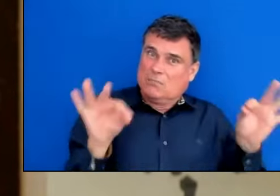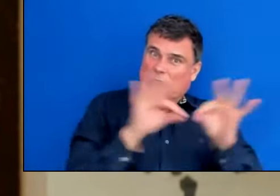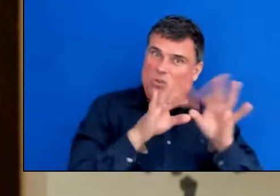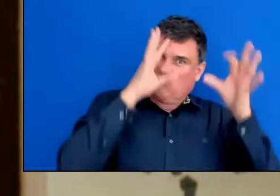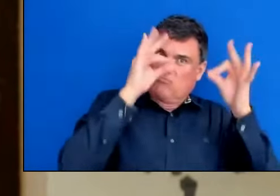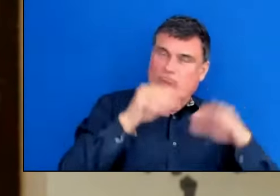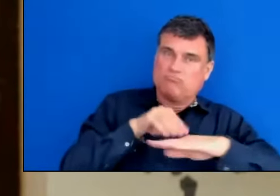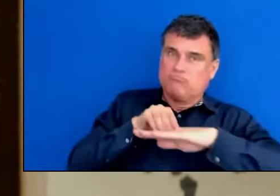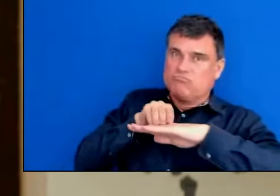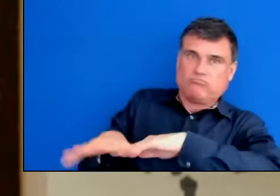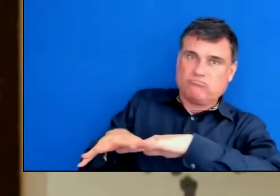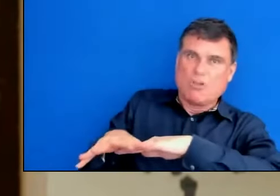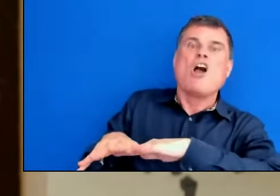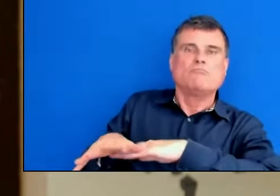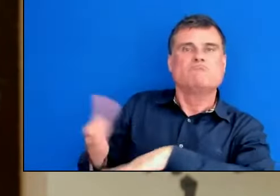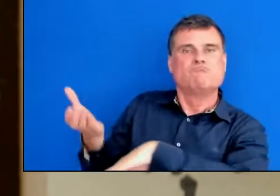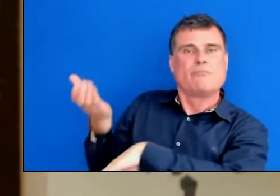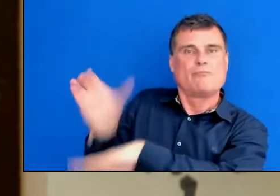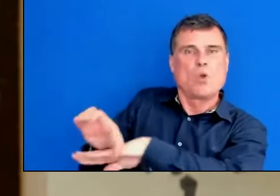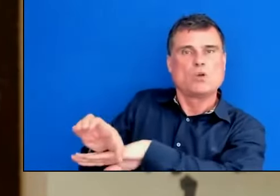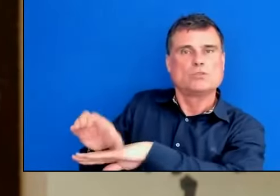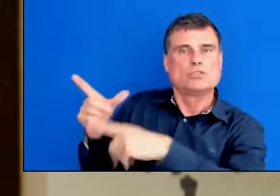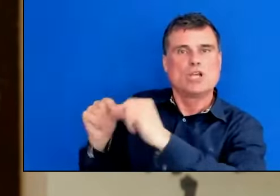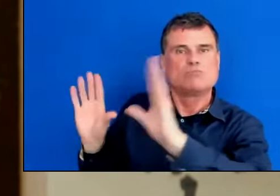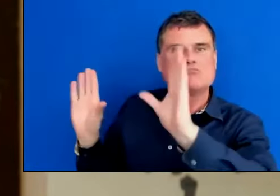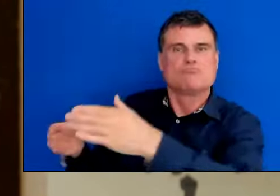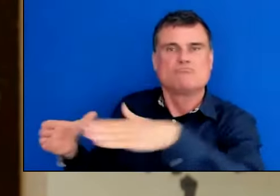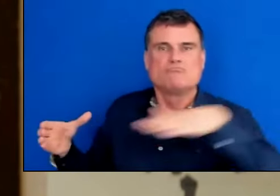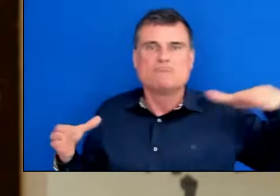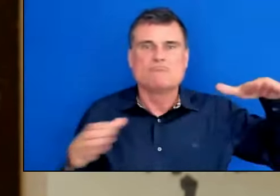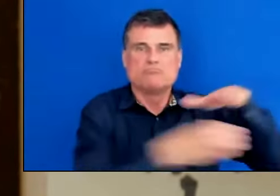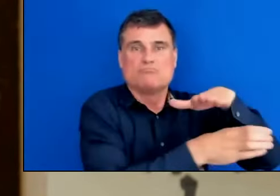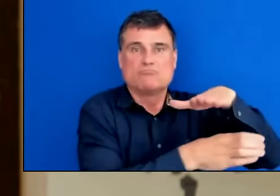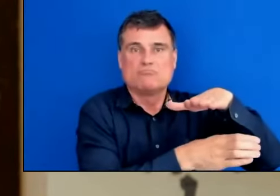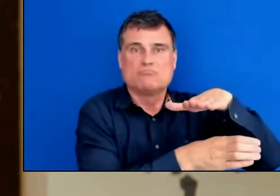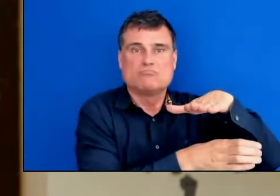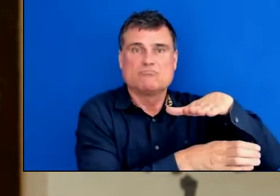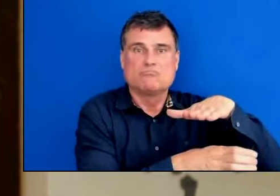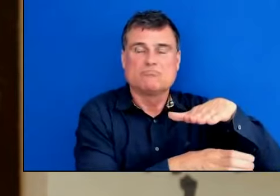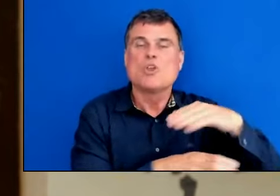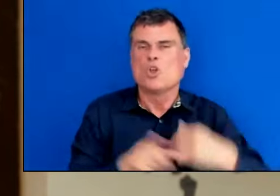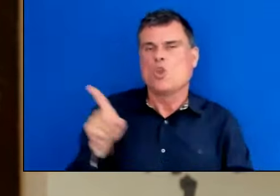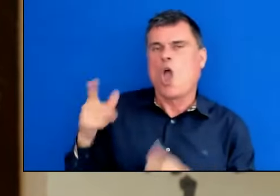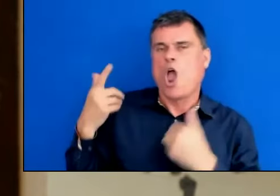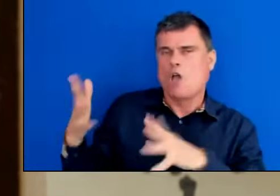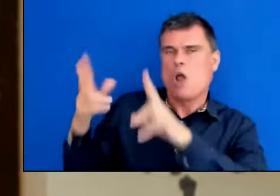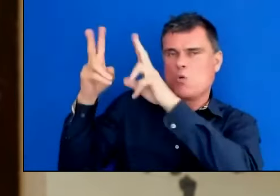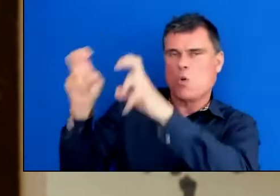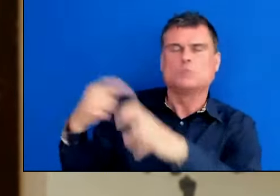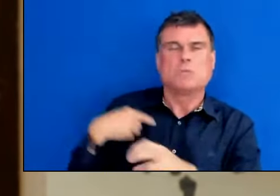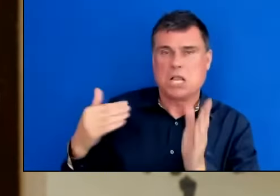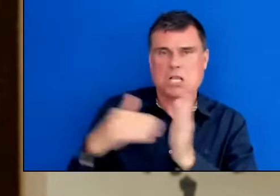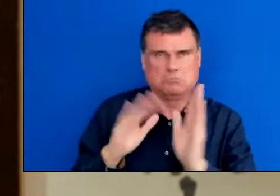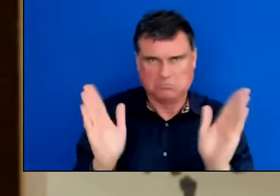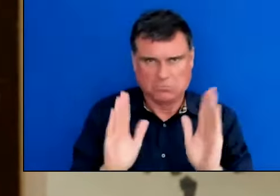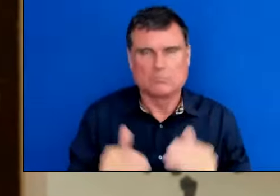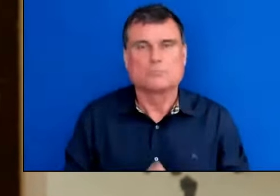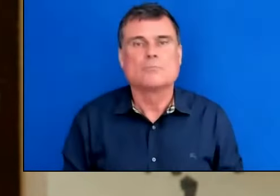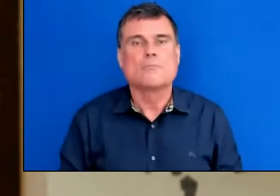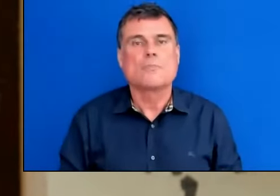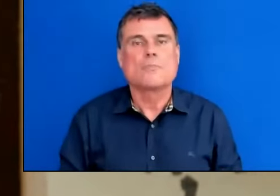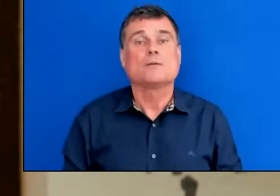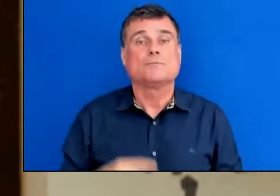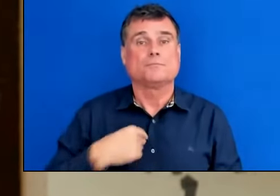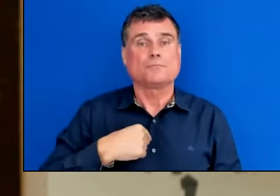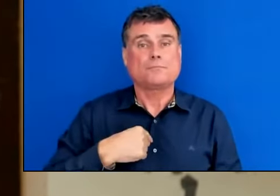Canadians. Aki has already quoted that, so I won't repeat it. Another quote from George